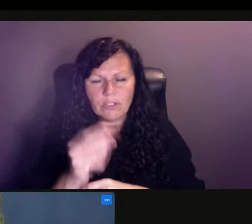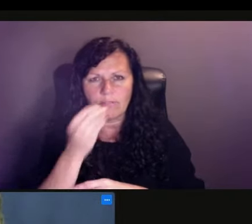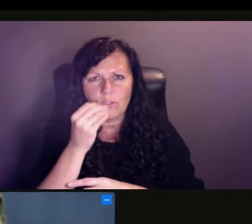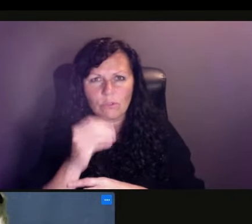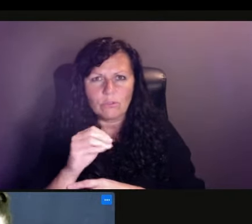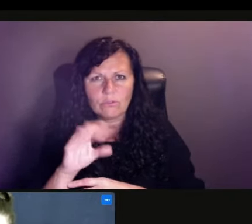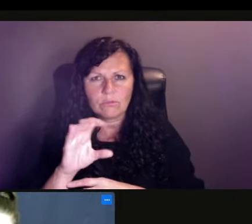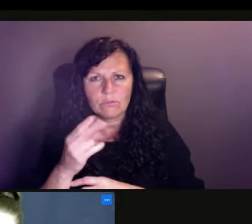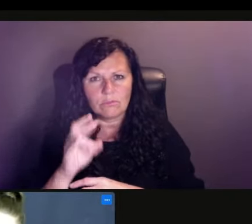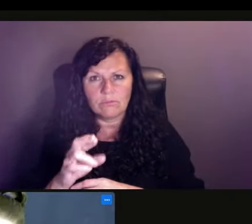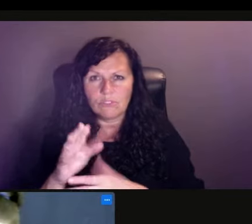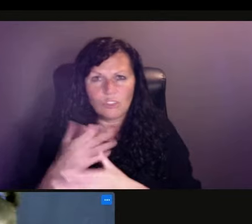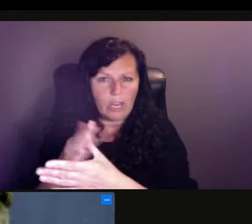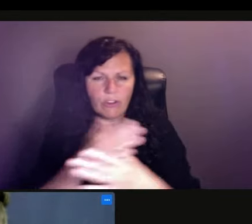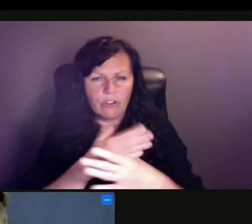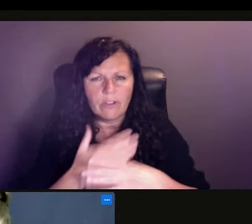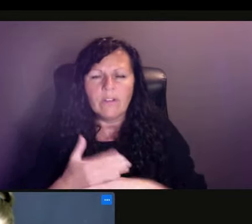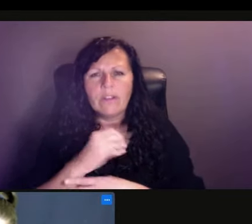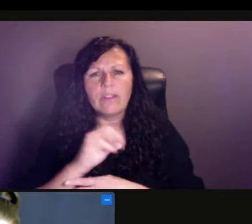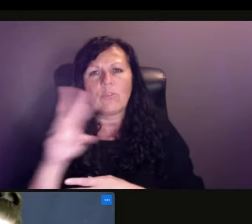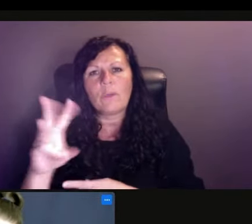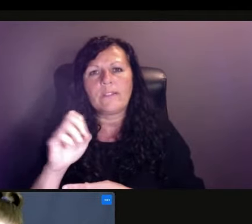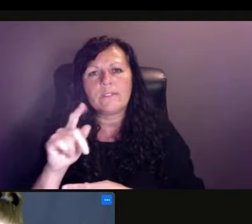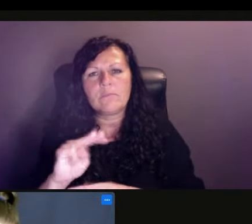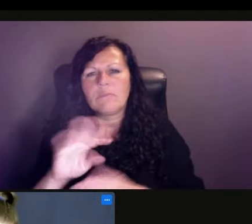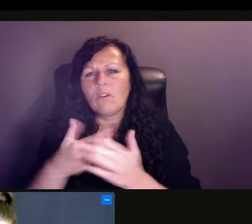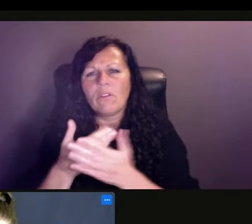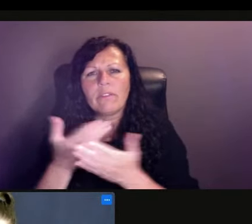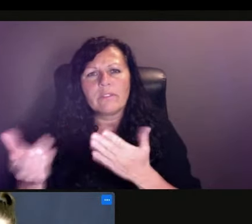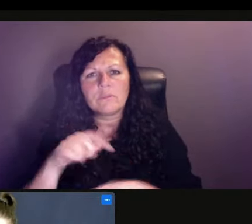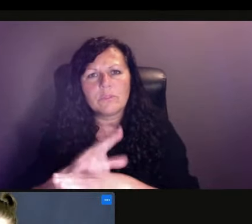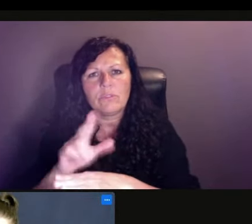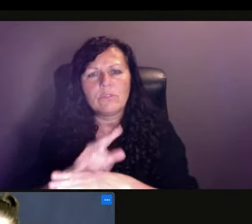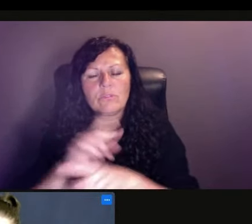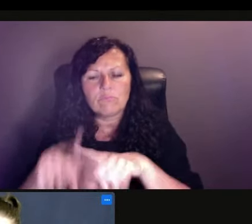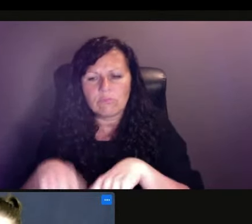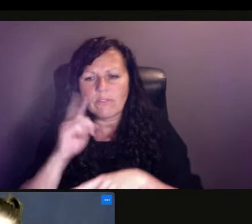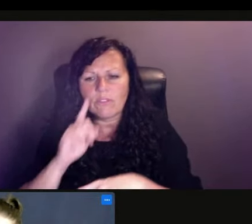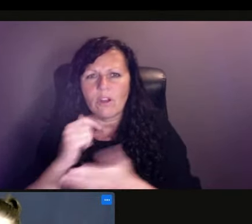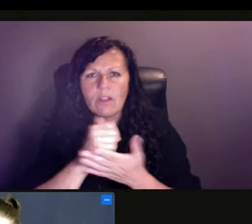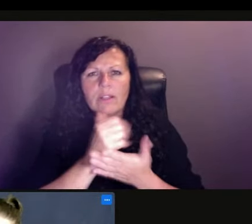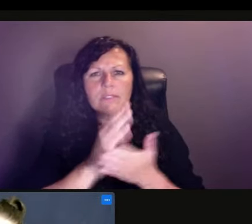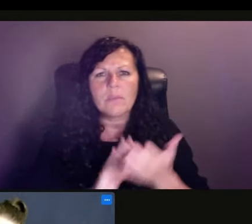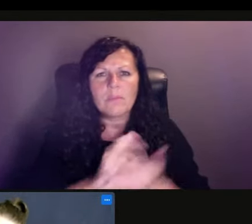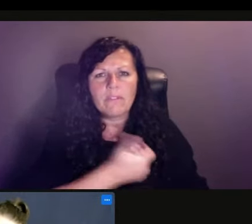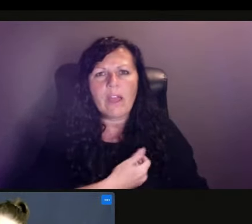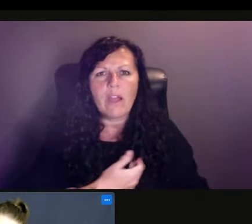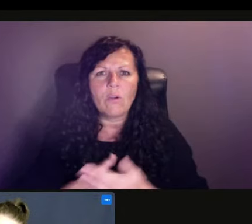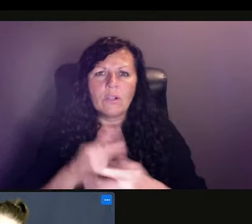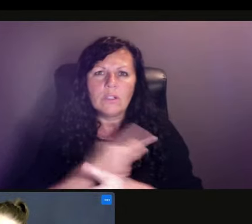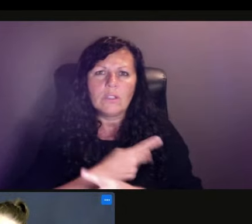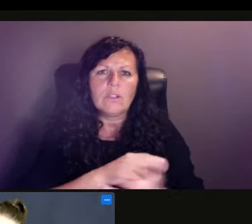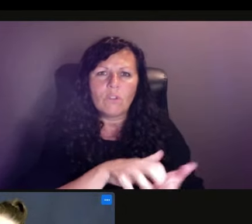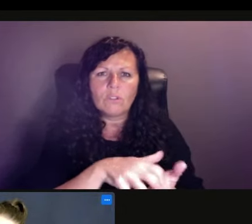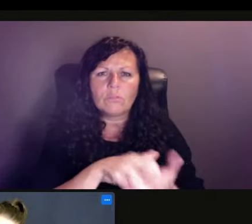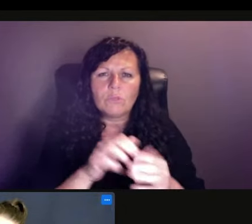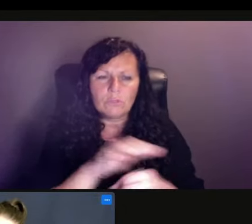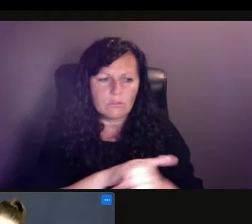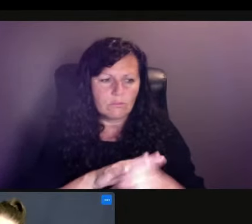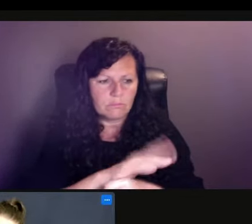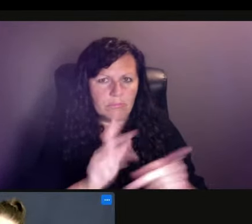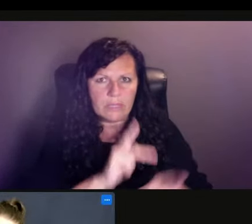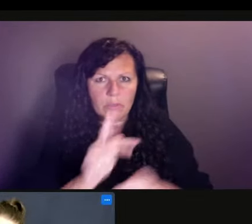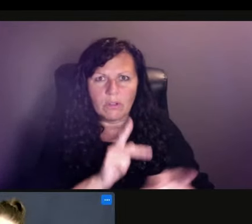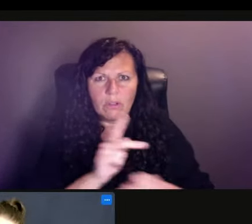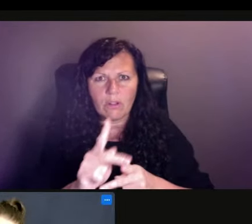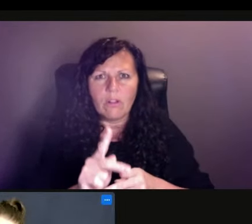SOS team, you know, all of those different things that we use for helping some of our most vulnerable residents now. And then the next one